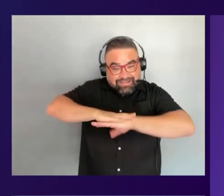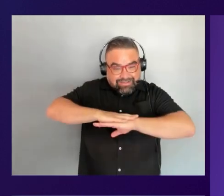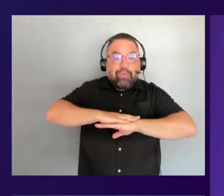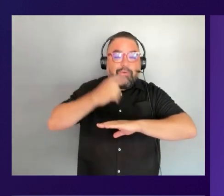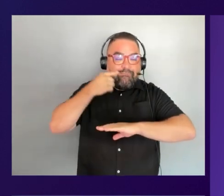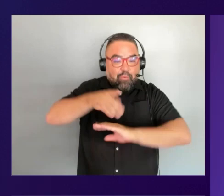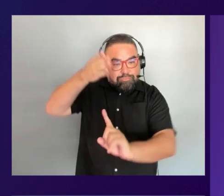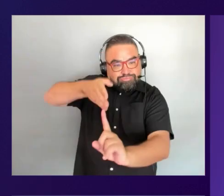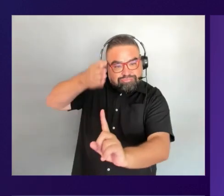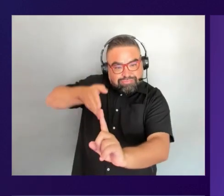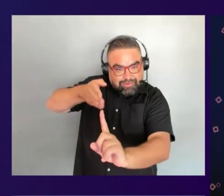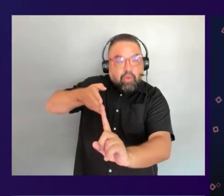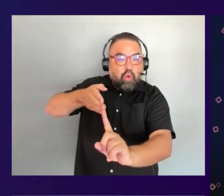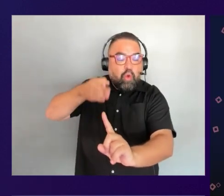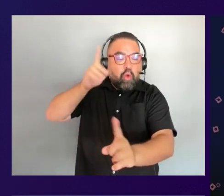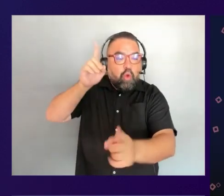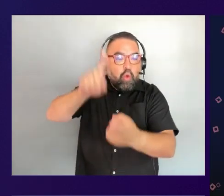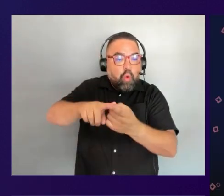storage team.